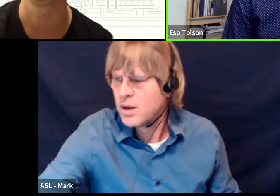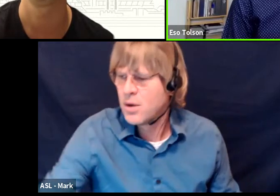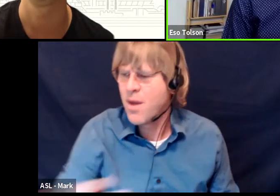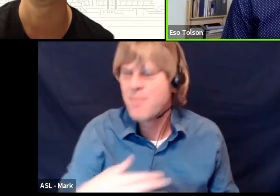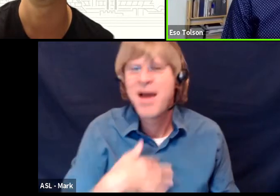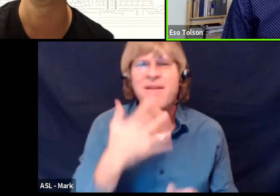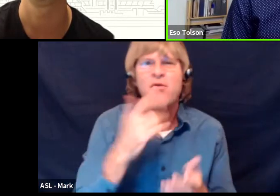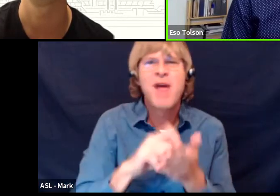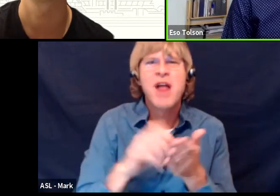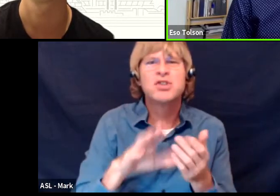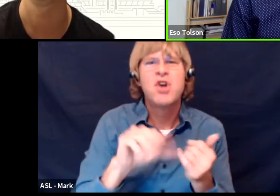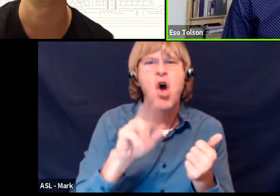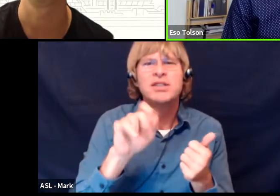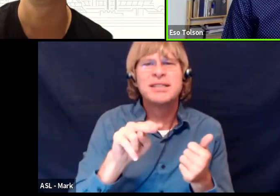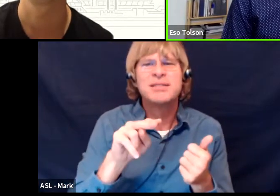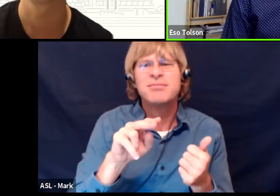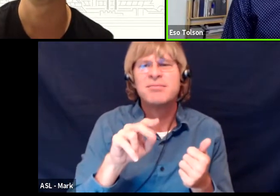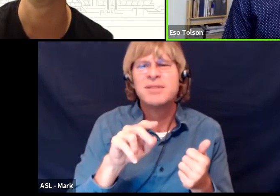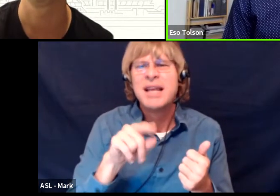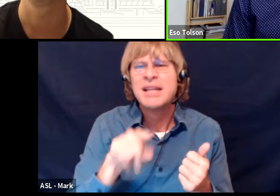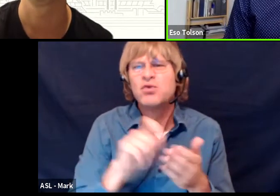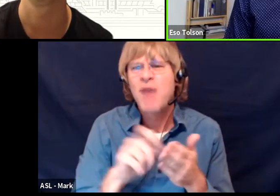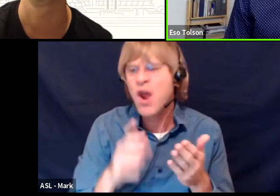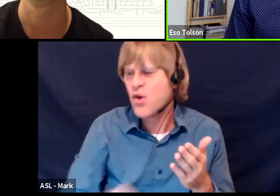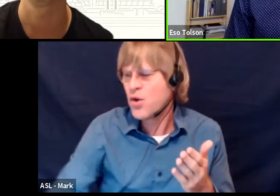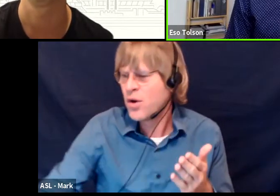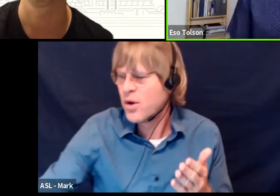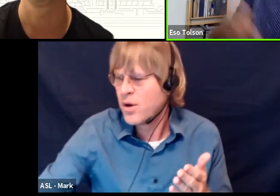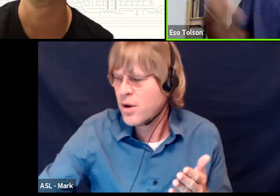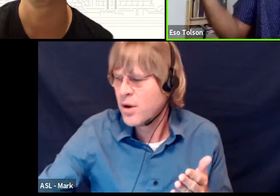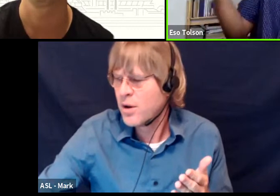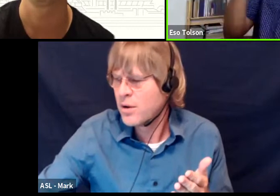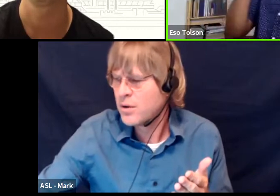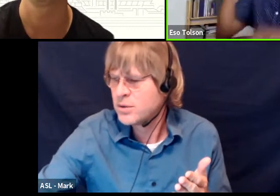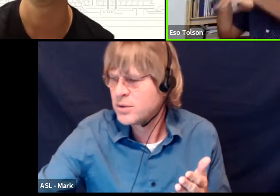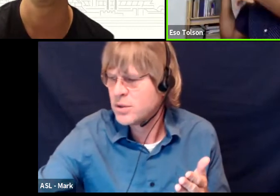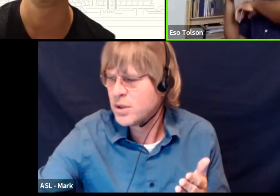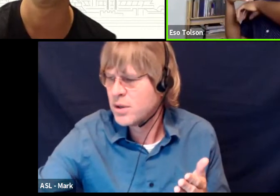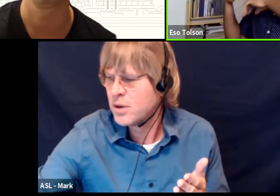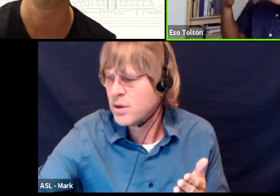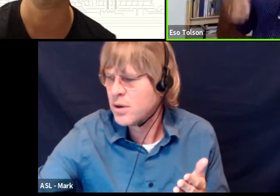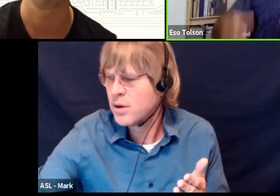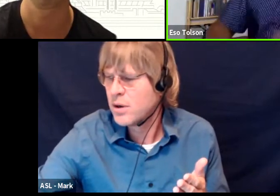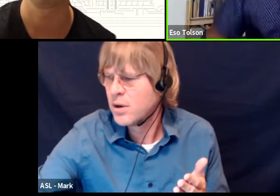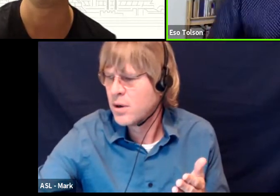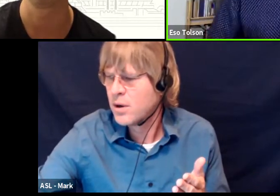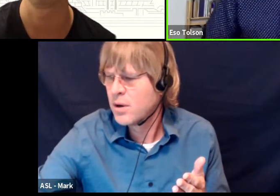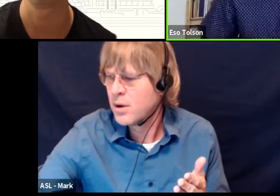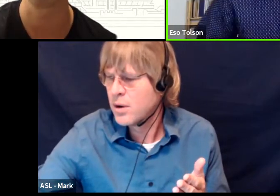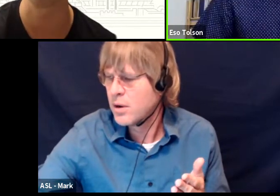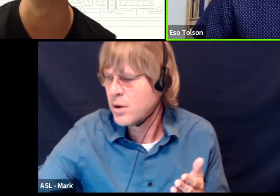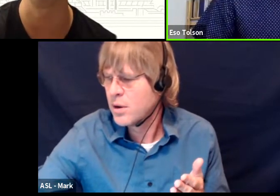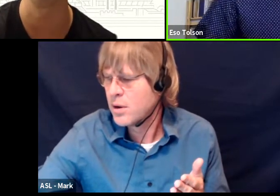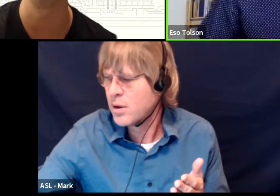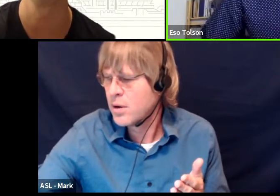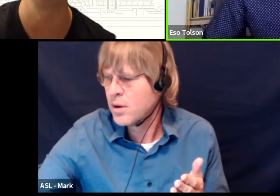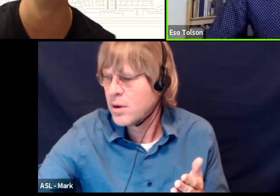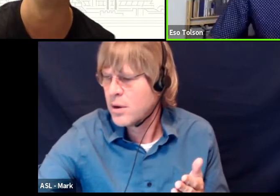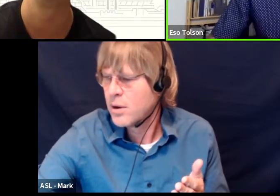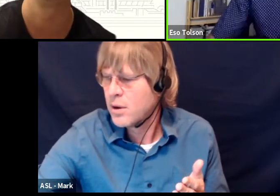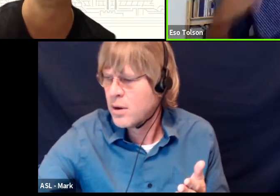Austin Kleon. He's the writer of the book. I'm gonna have to look at How to Steal Like an